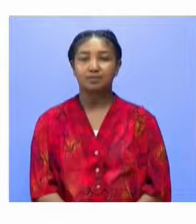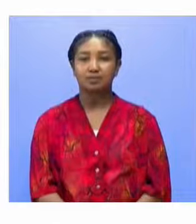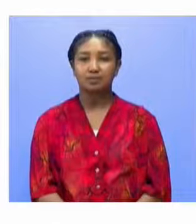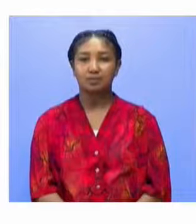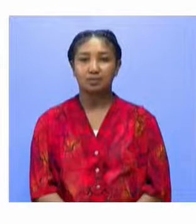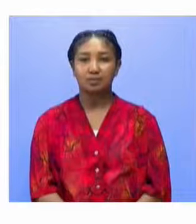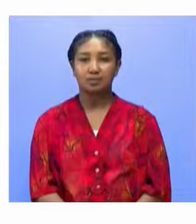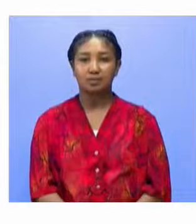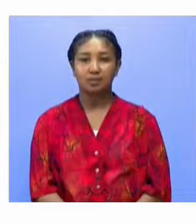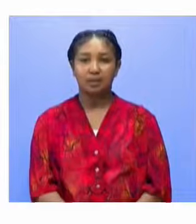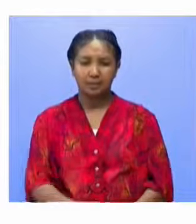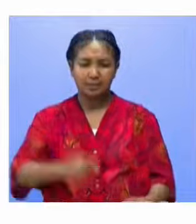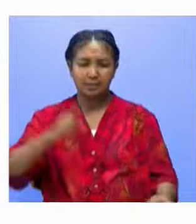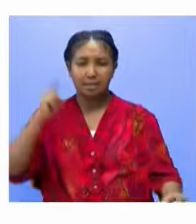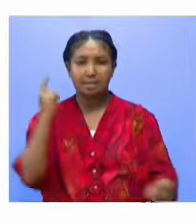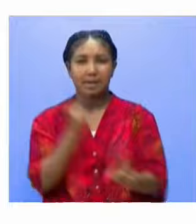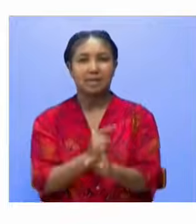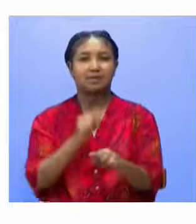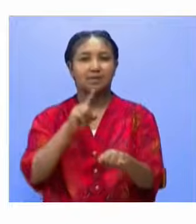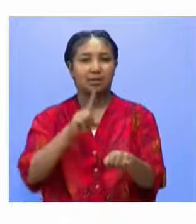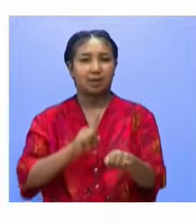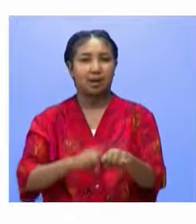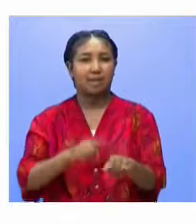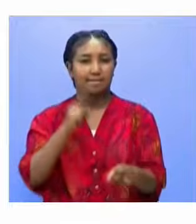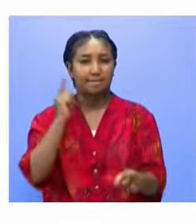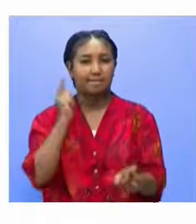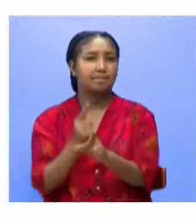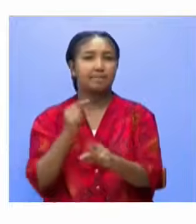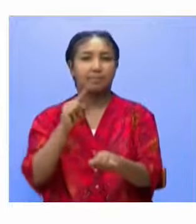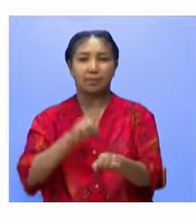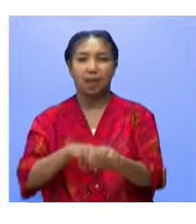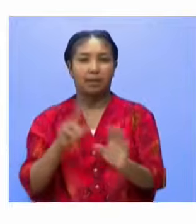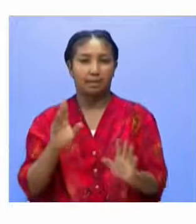the specific time, a